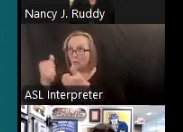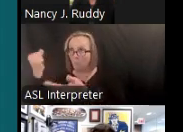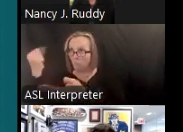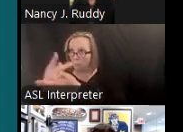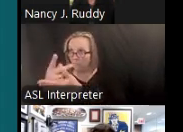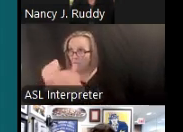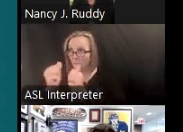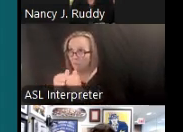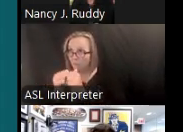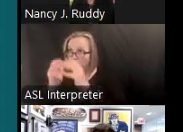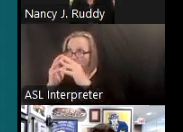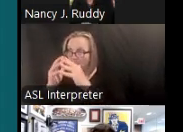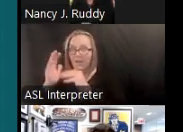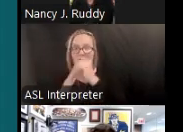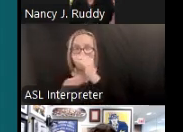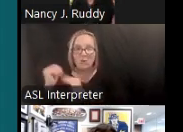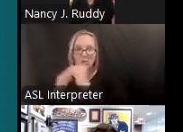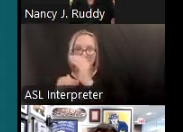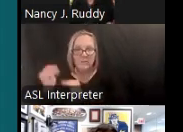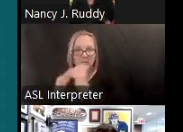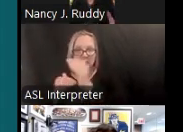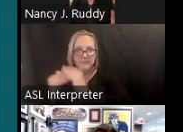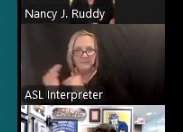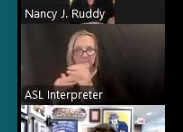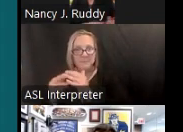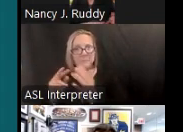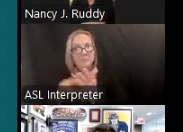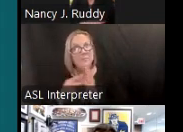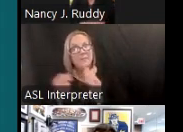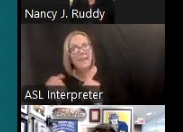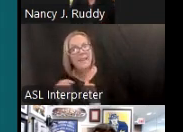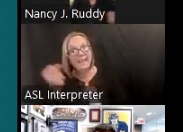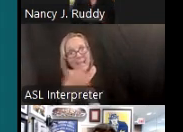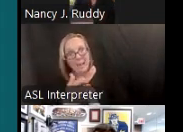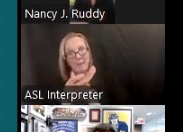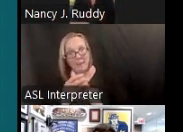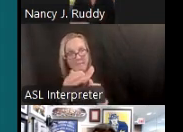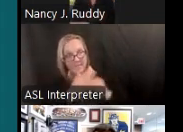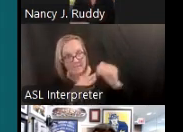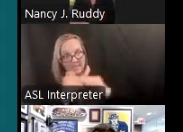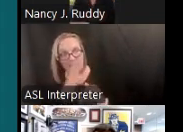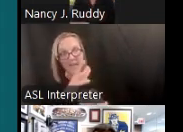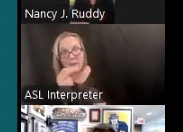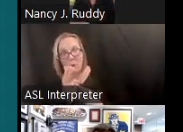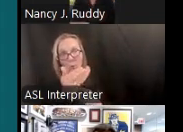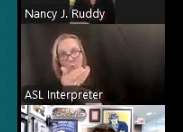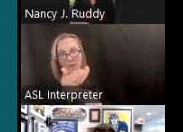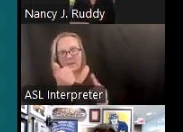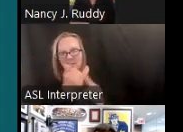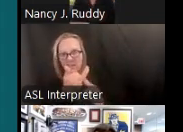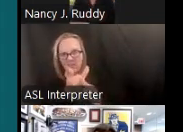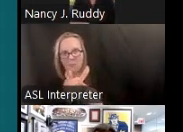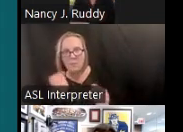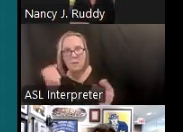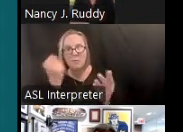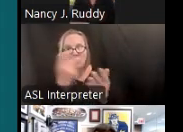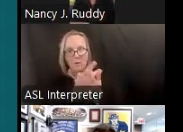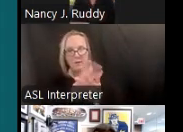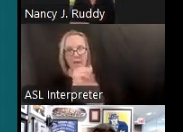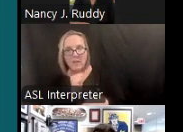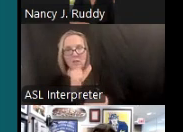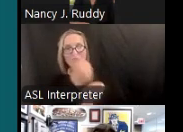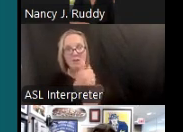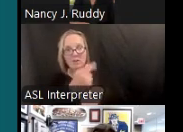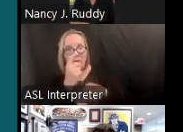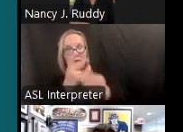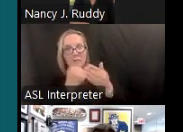constructed. In this condition, the proposed gaming facility and hotel would be approved and constructed on the